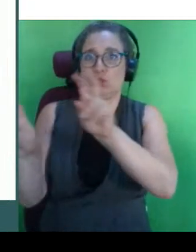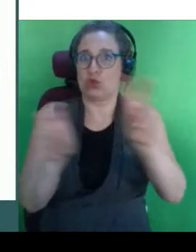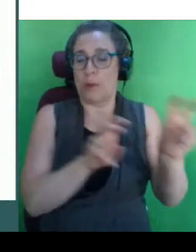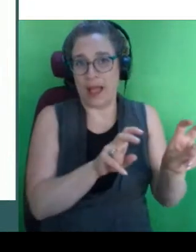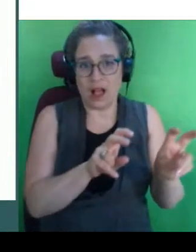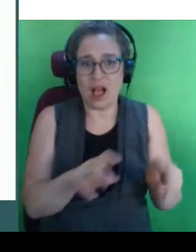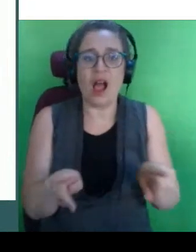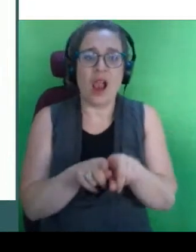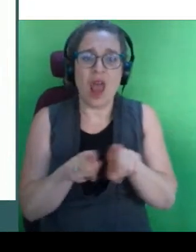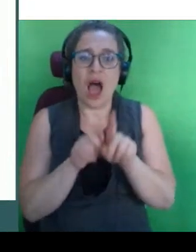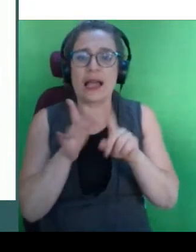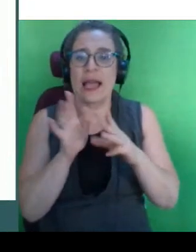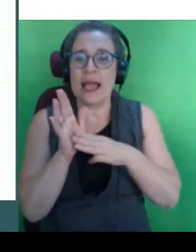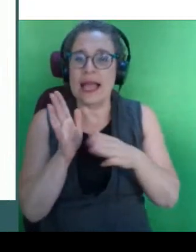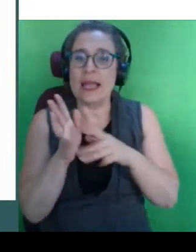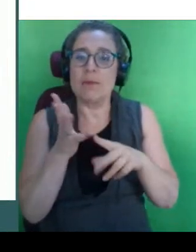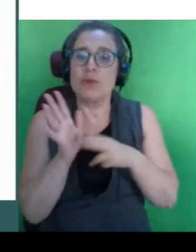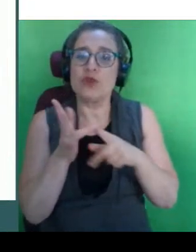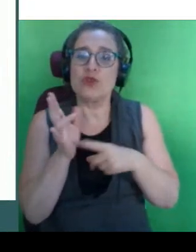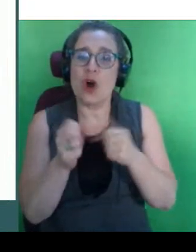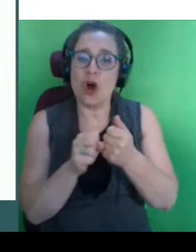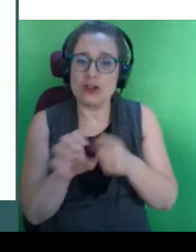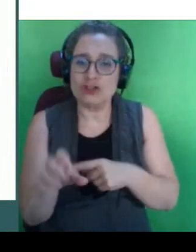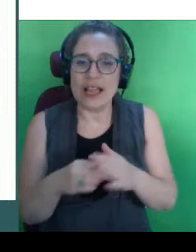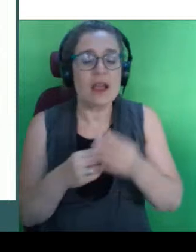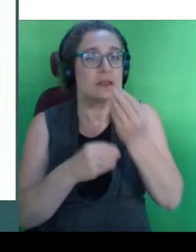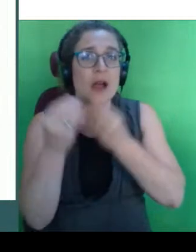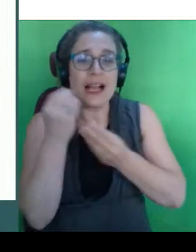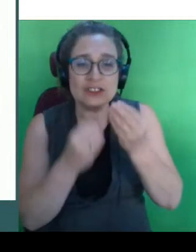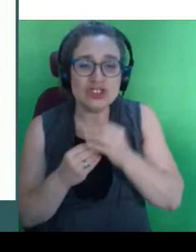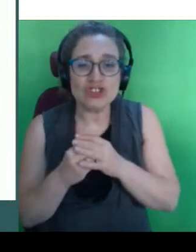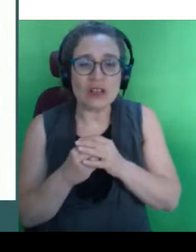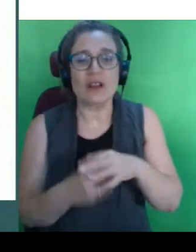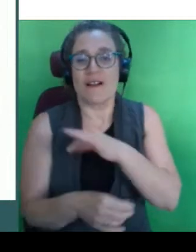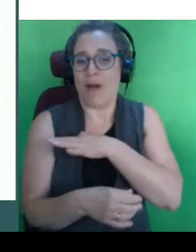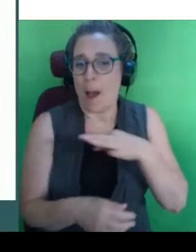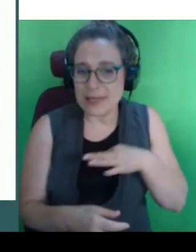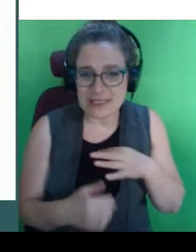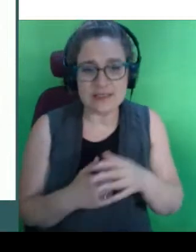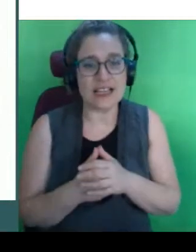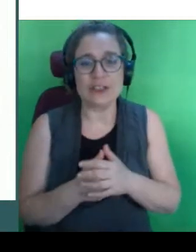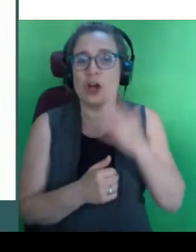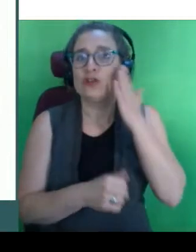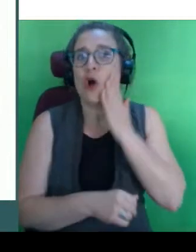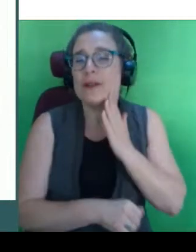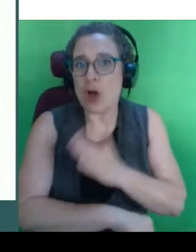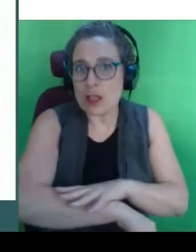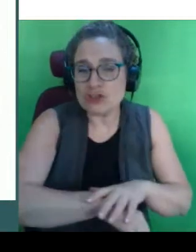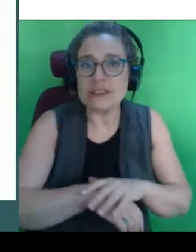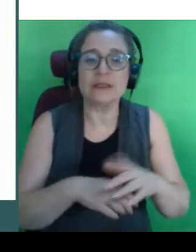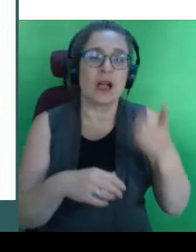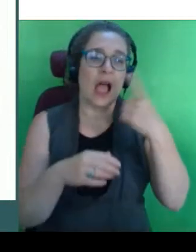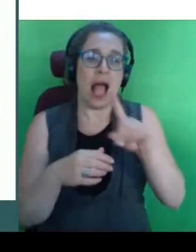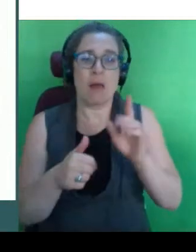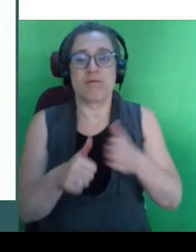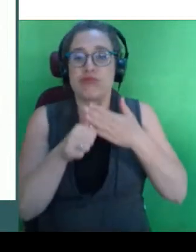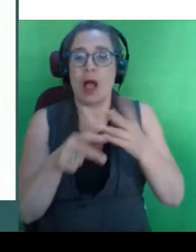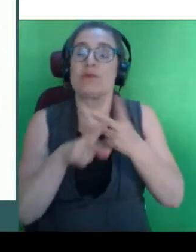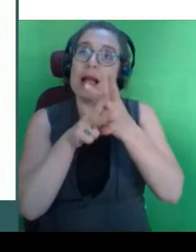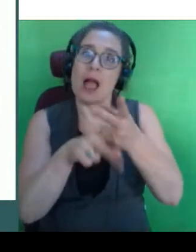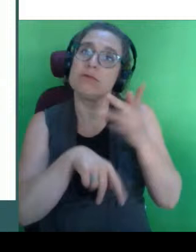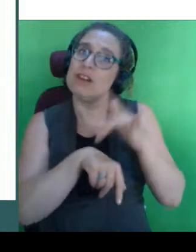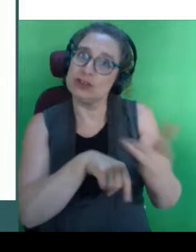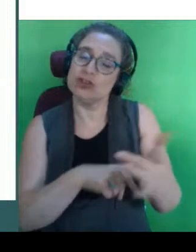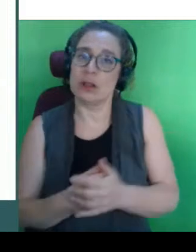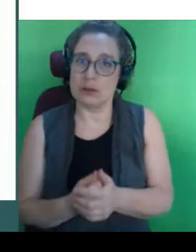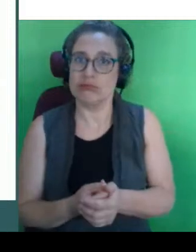immunology, dietitians, pharmacists, dermatologists, and primary care professionals. In the last year, we